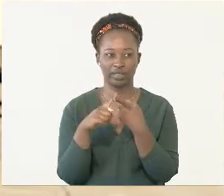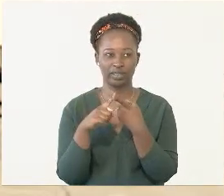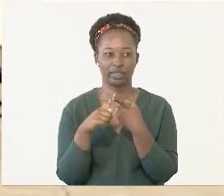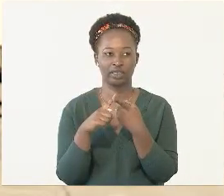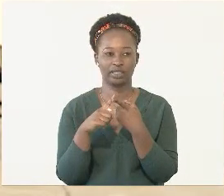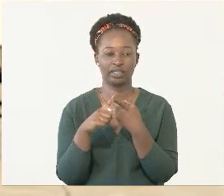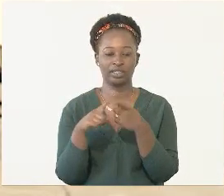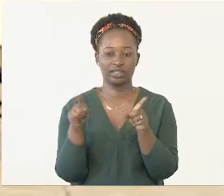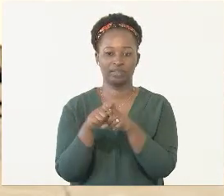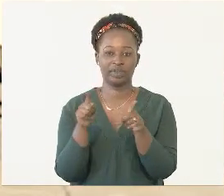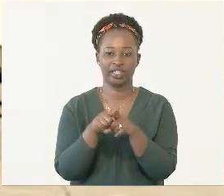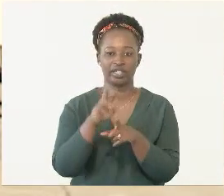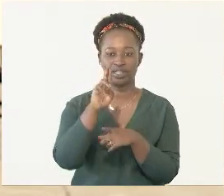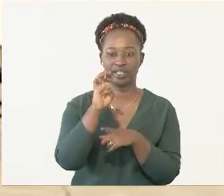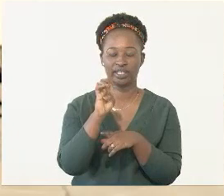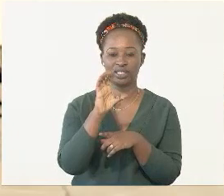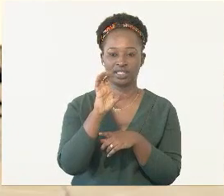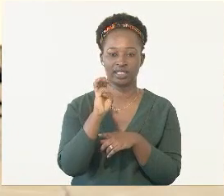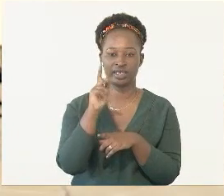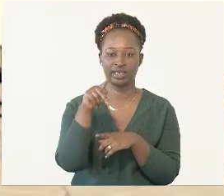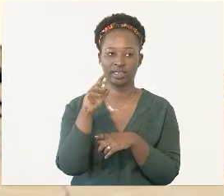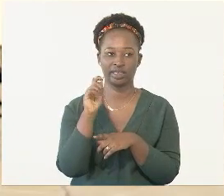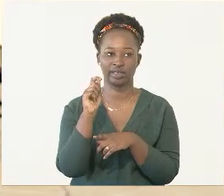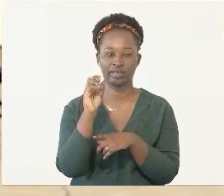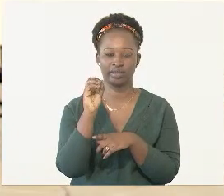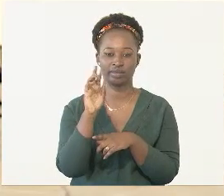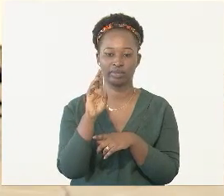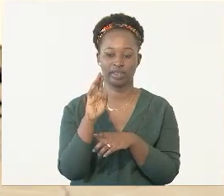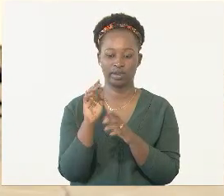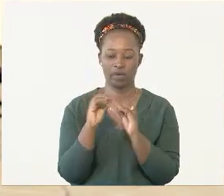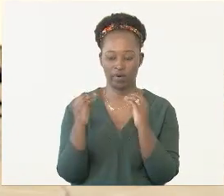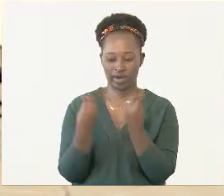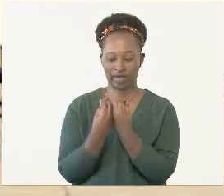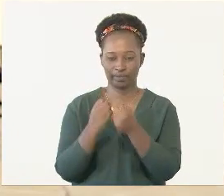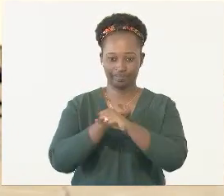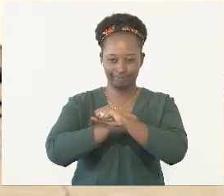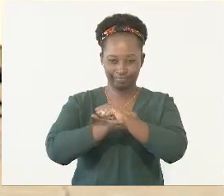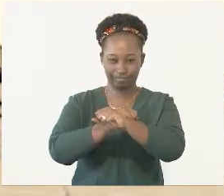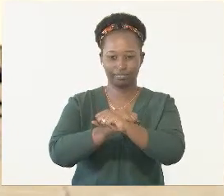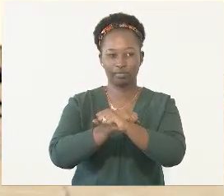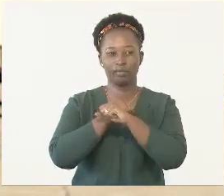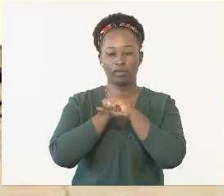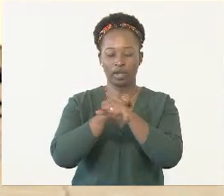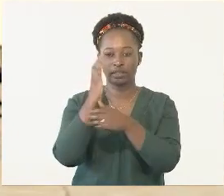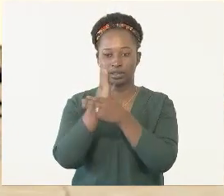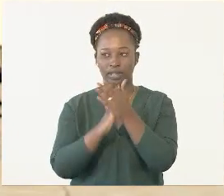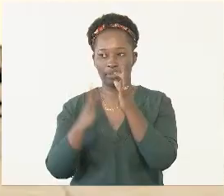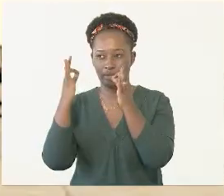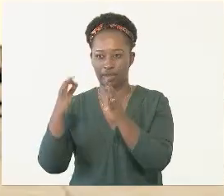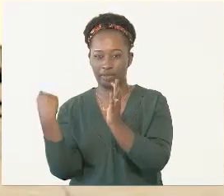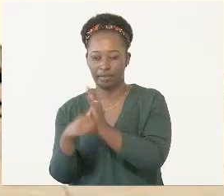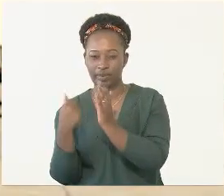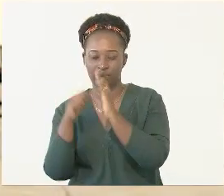as a receptor organ. It is acting as a barrier. It protects the entry of some of the pathogens and even